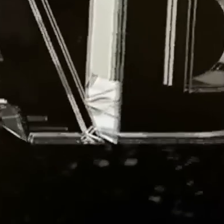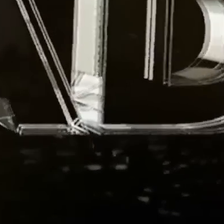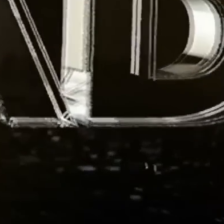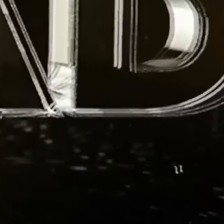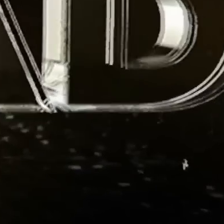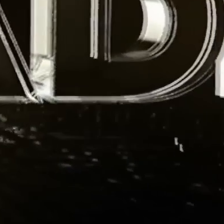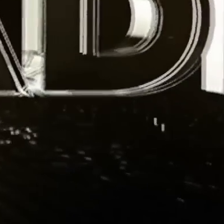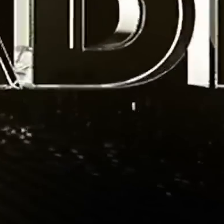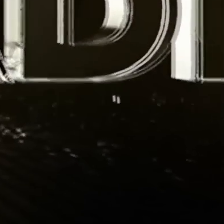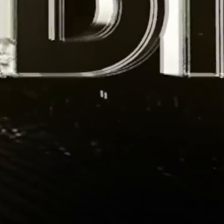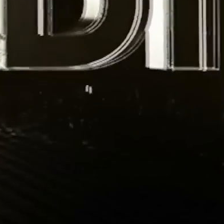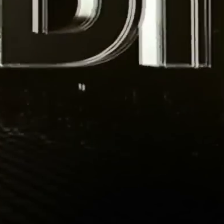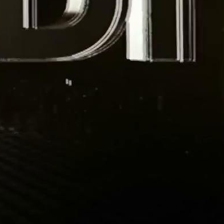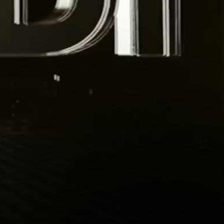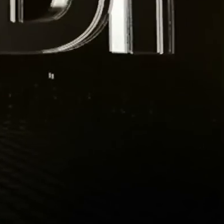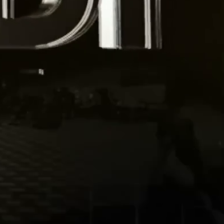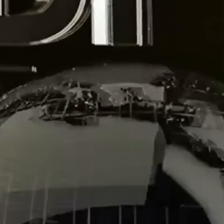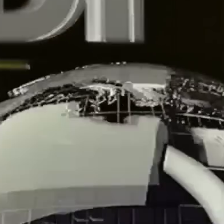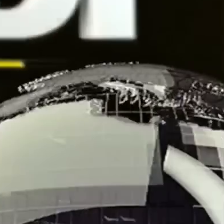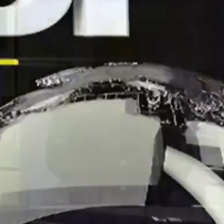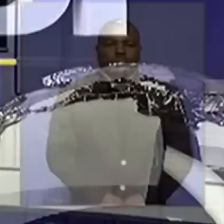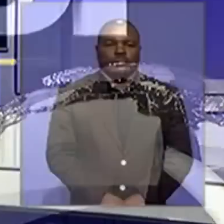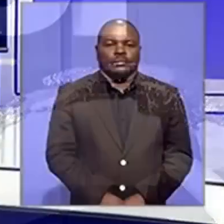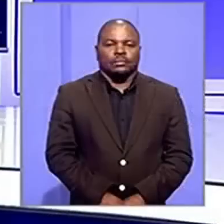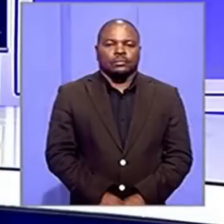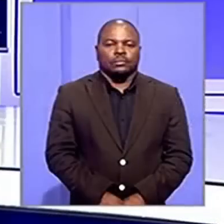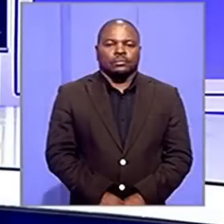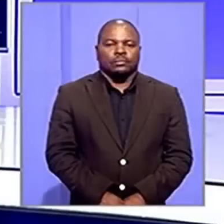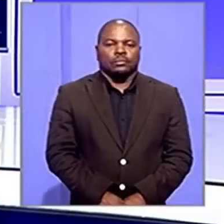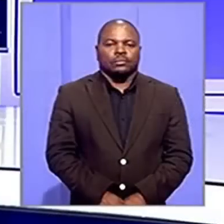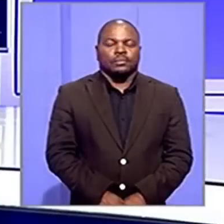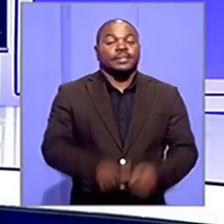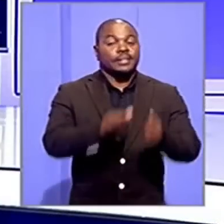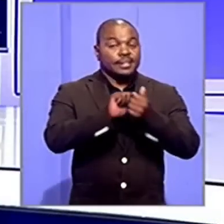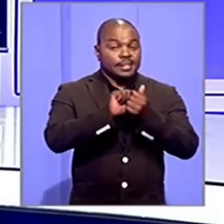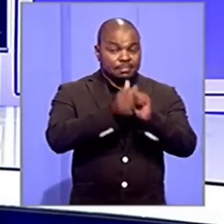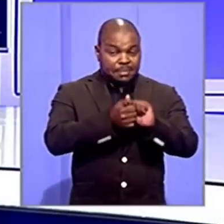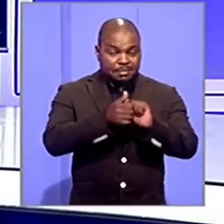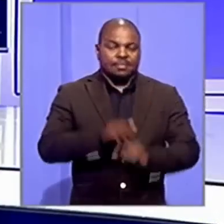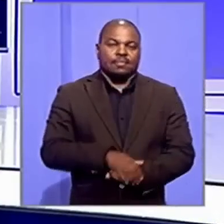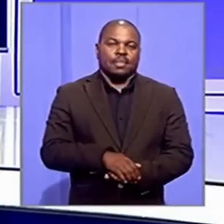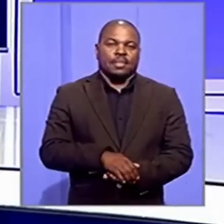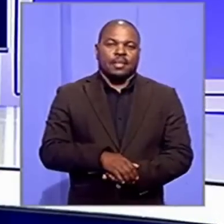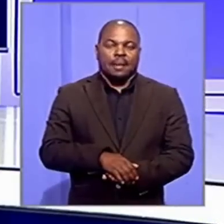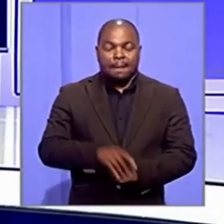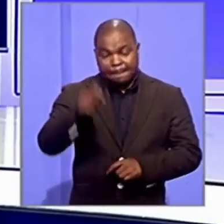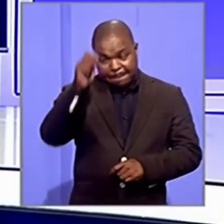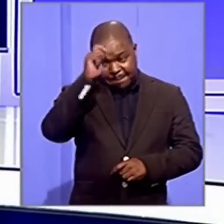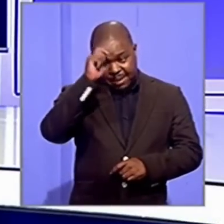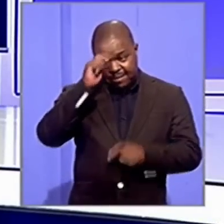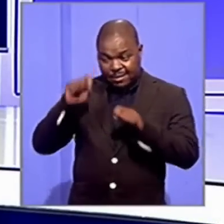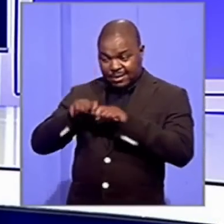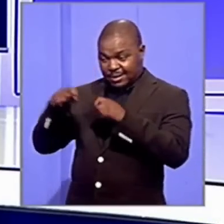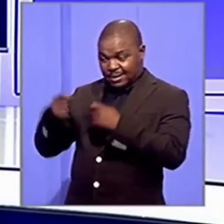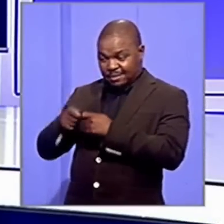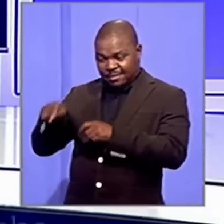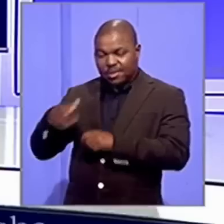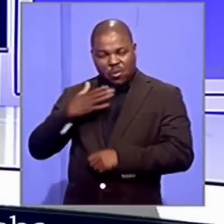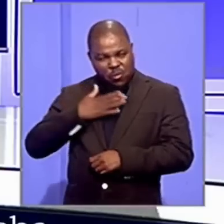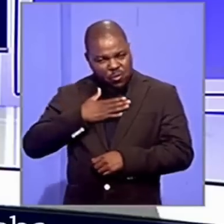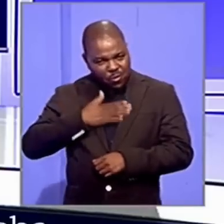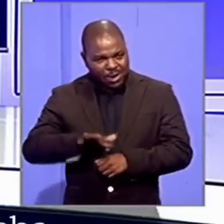Dipapading, Bafana e tla rata go ipona e